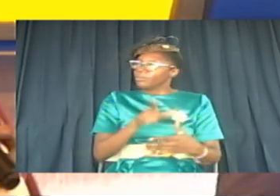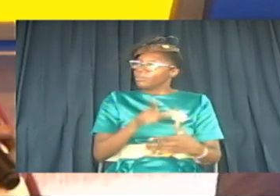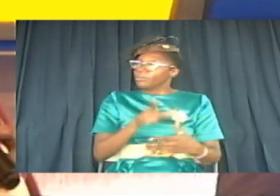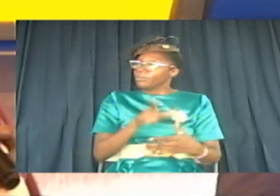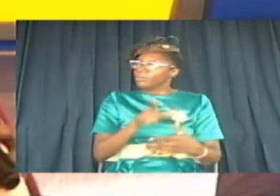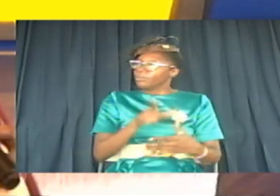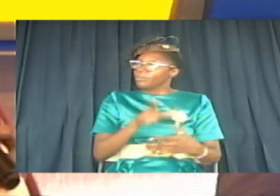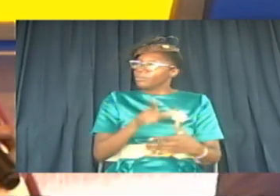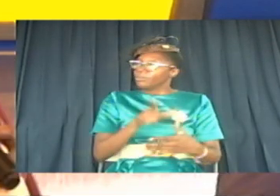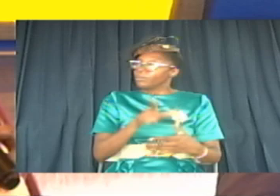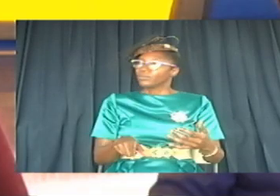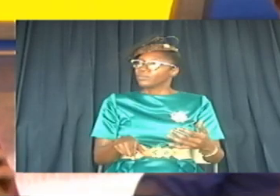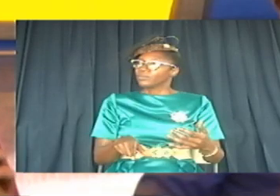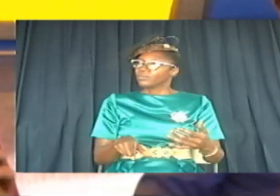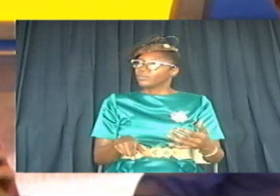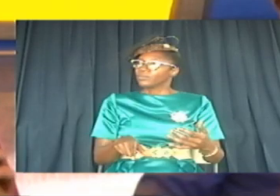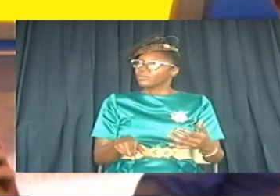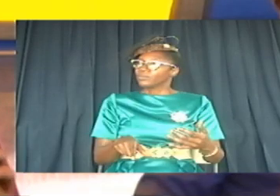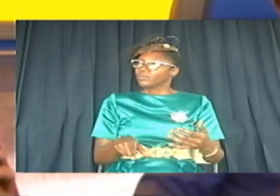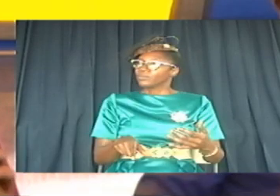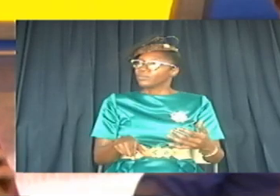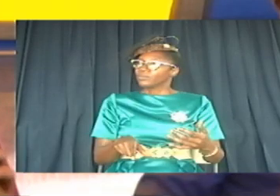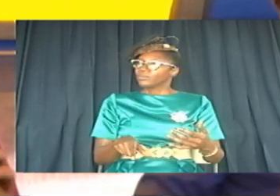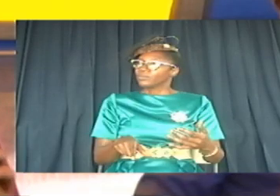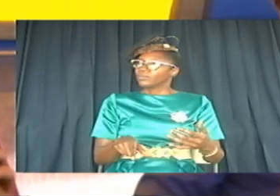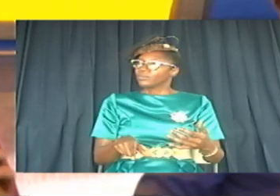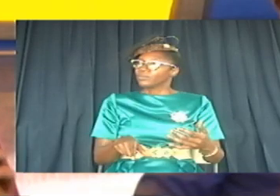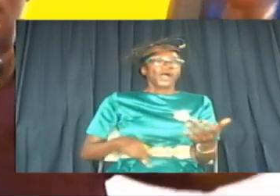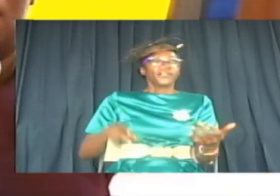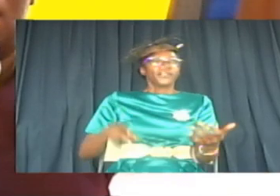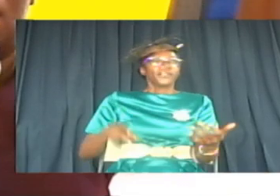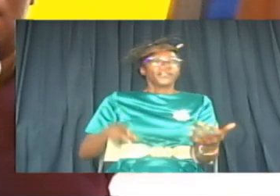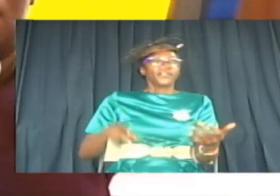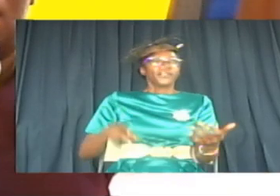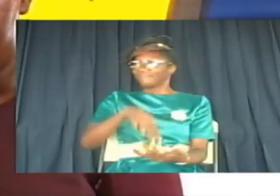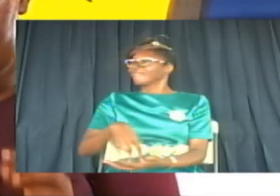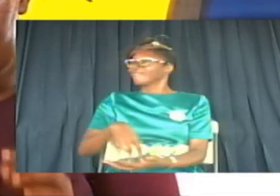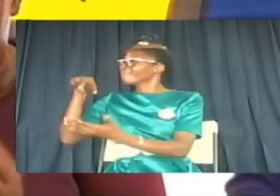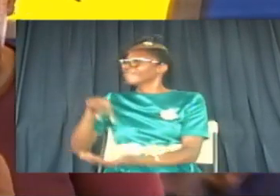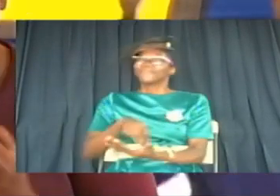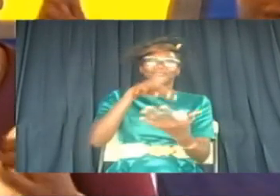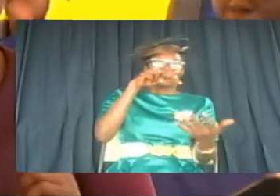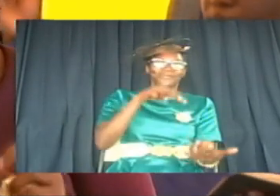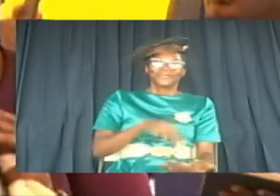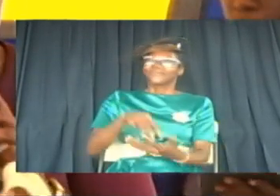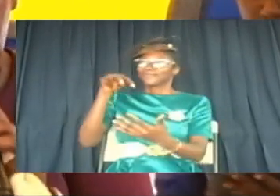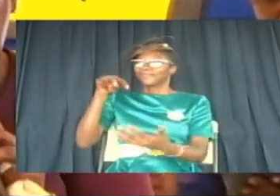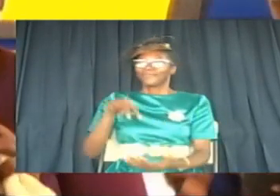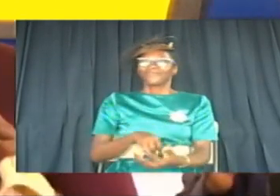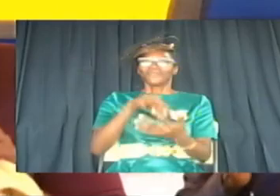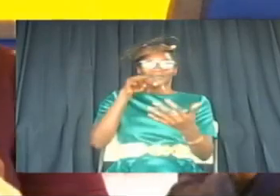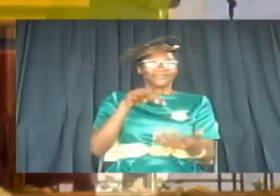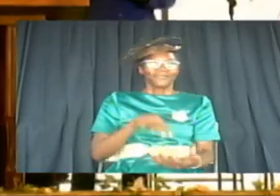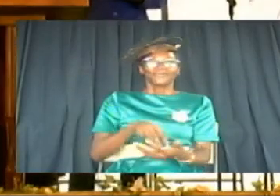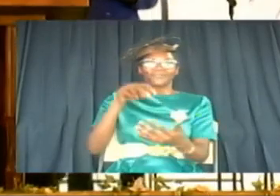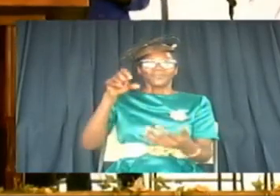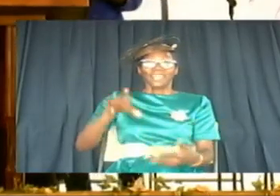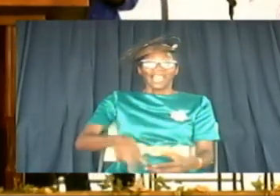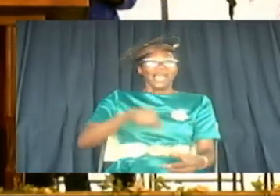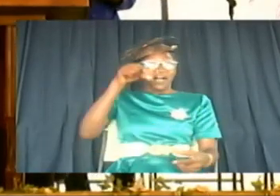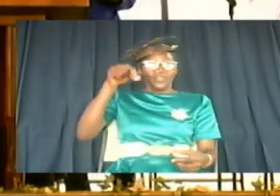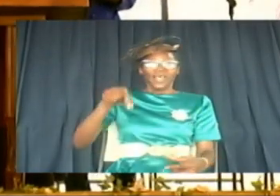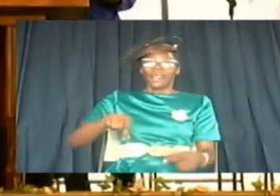hymn 130. Come on, stand to your feet and lift up the name of Jesus. I